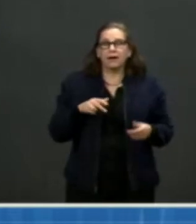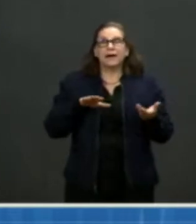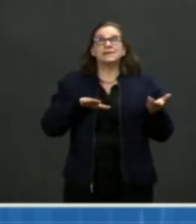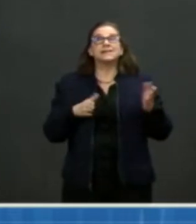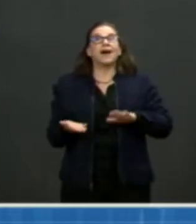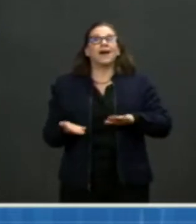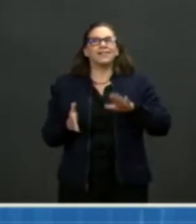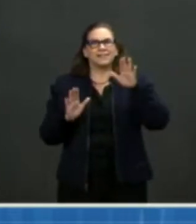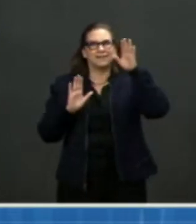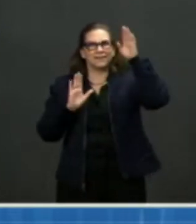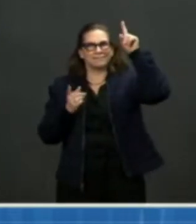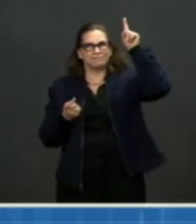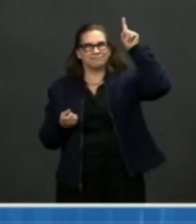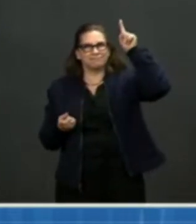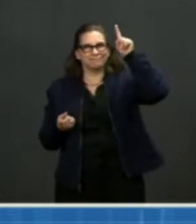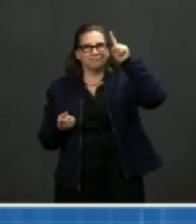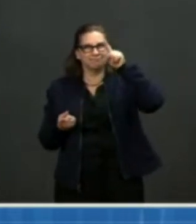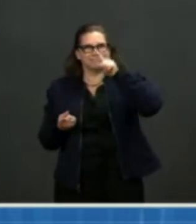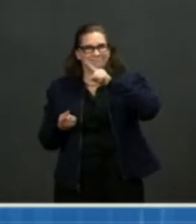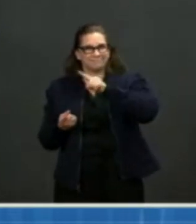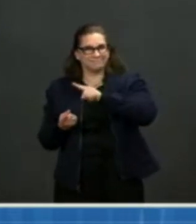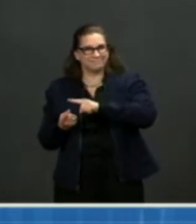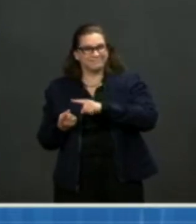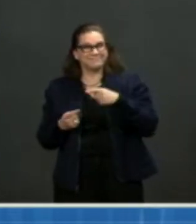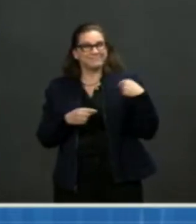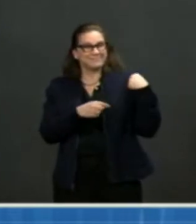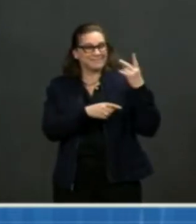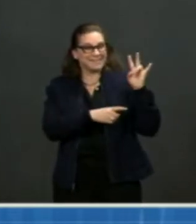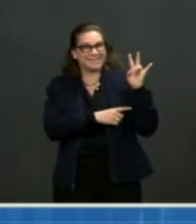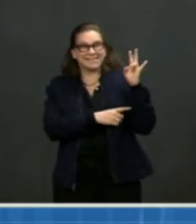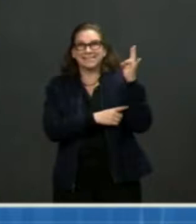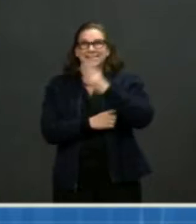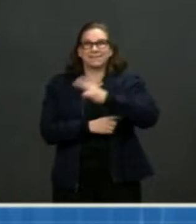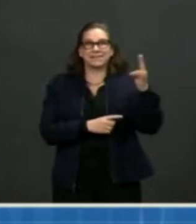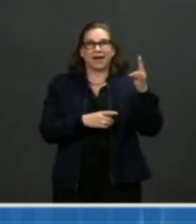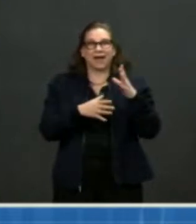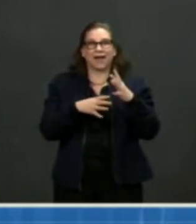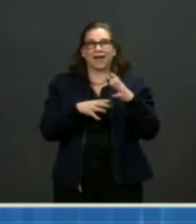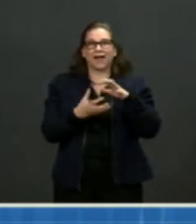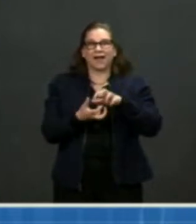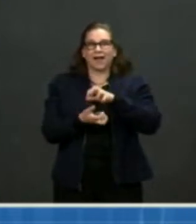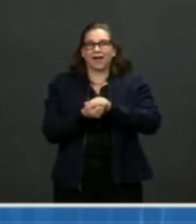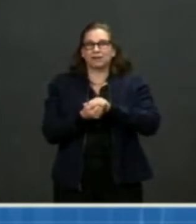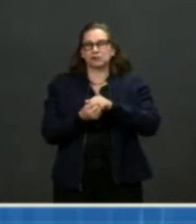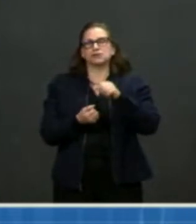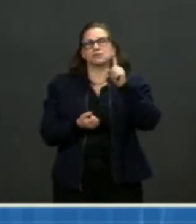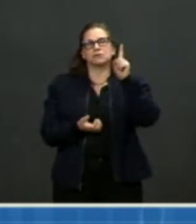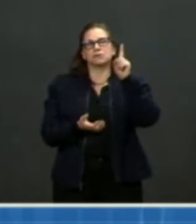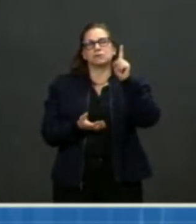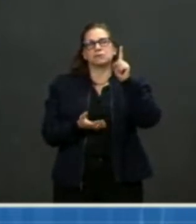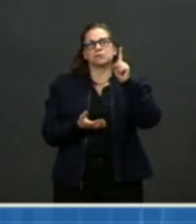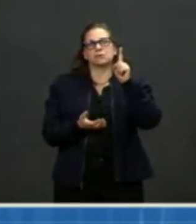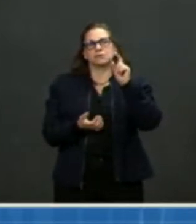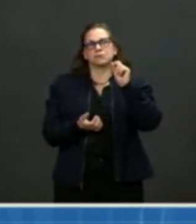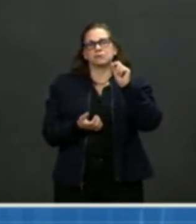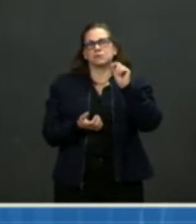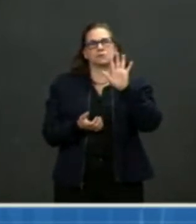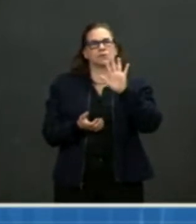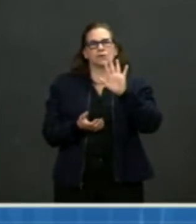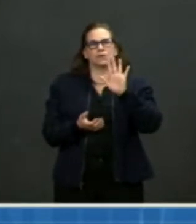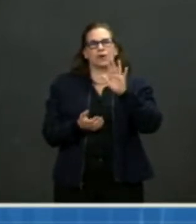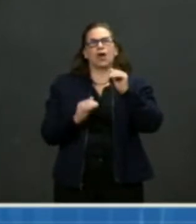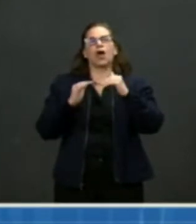7-day average of deaths slightly over 1,000 per day. Slightly under, 1,000 per